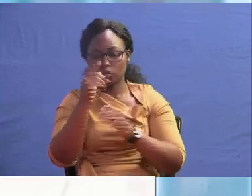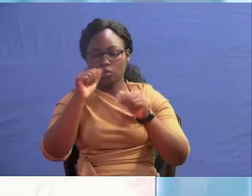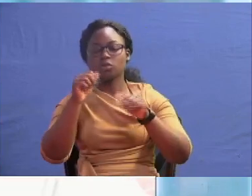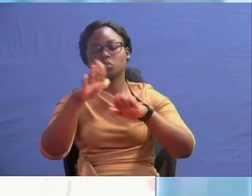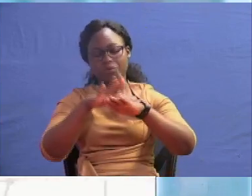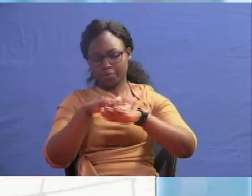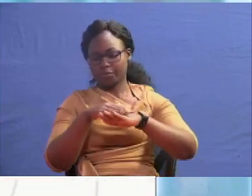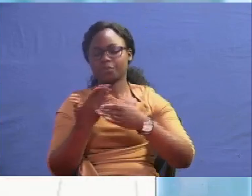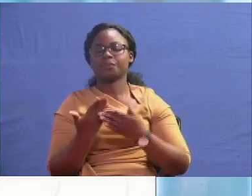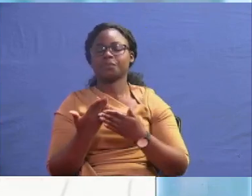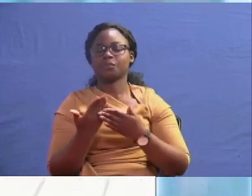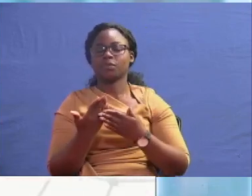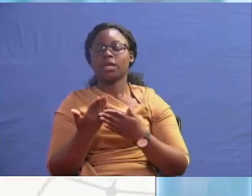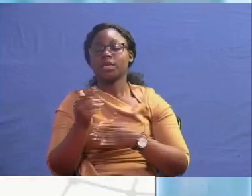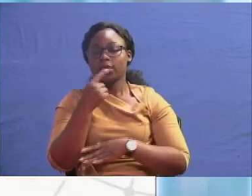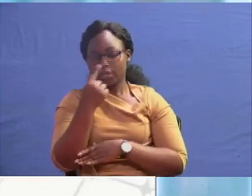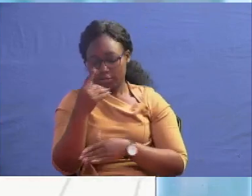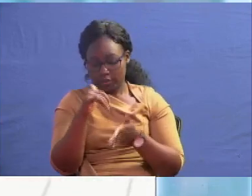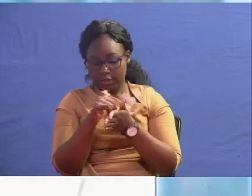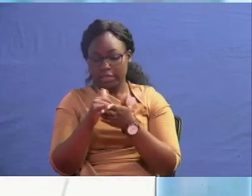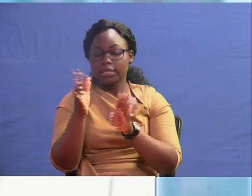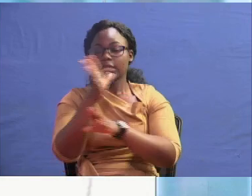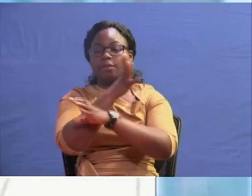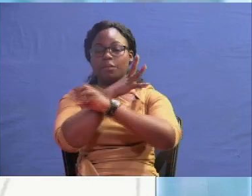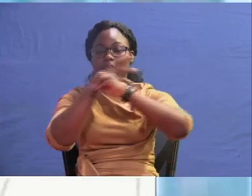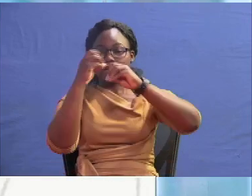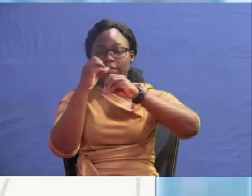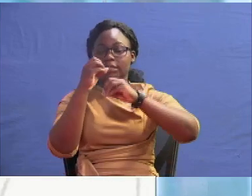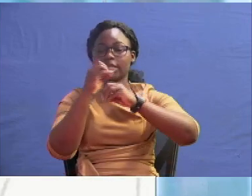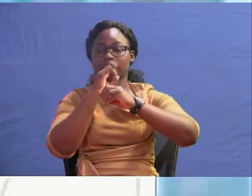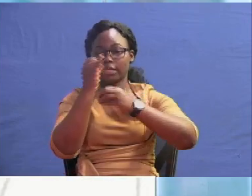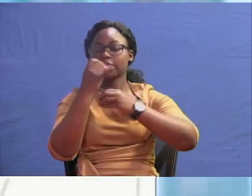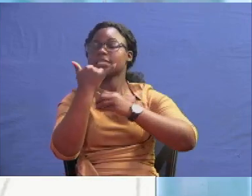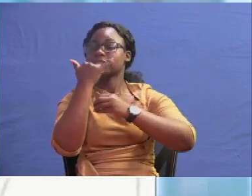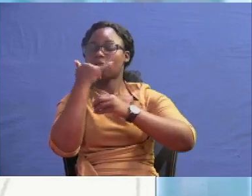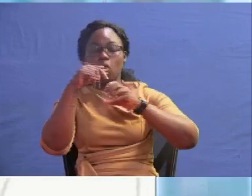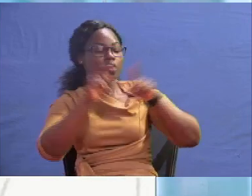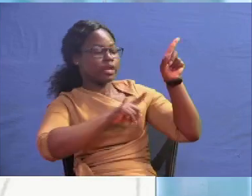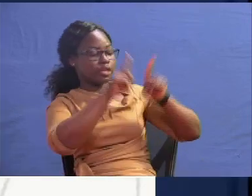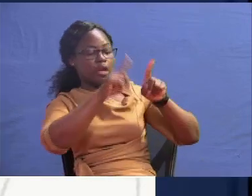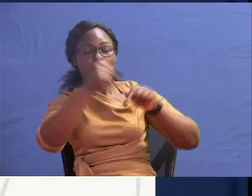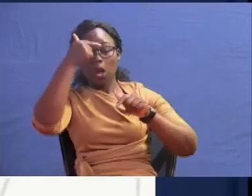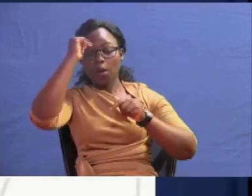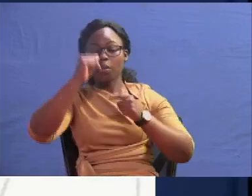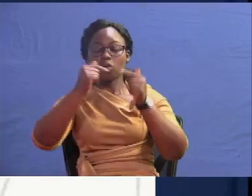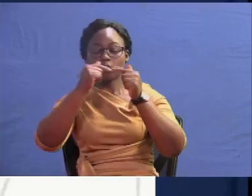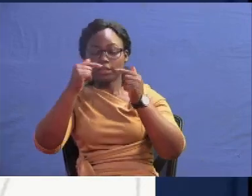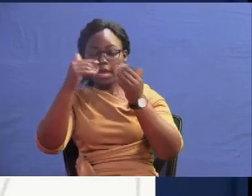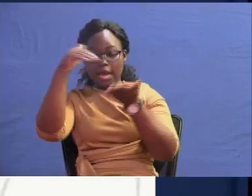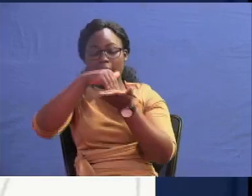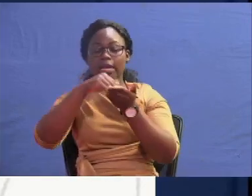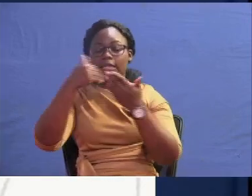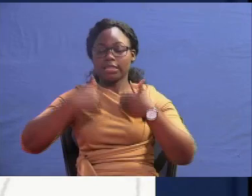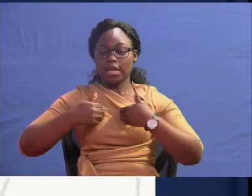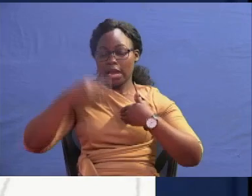unfair to say that the president is wrong in traveling, because again, he has his reasons.